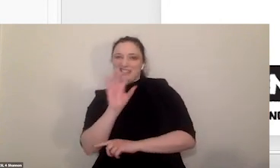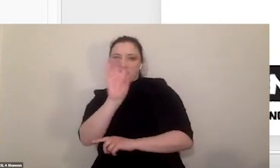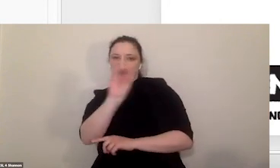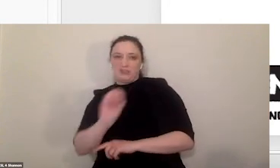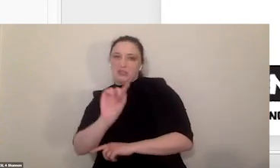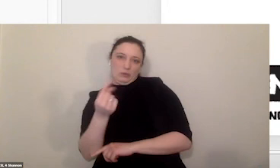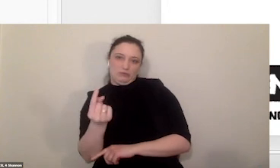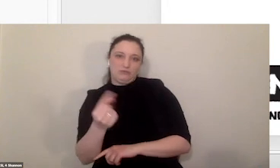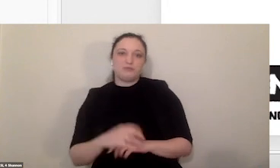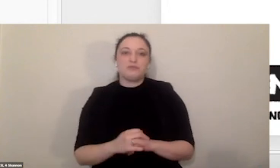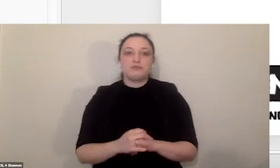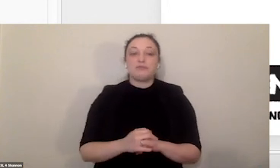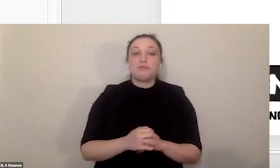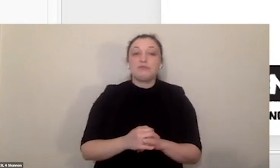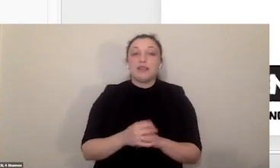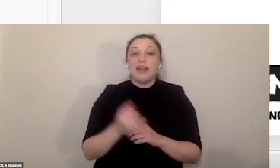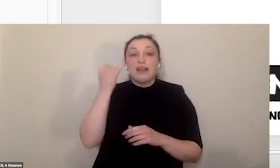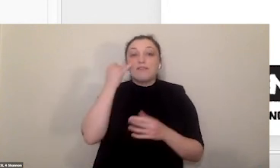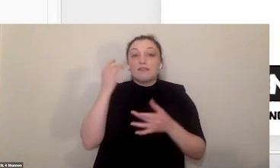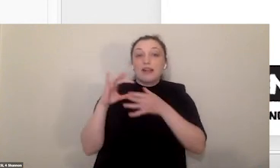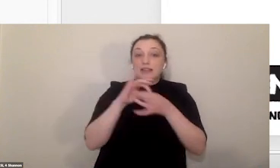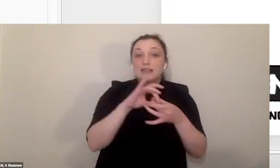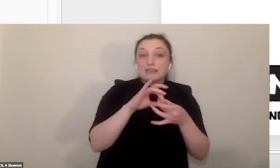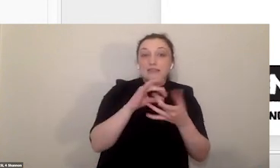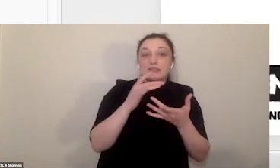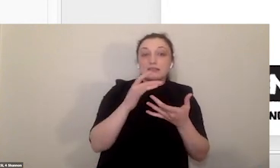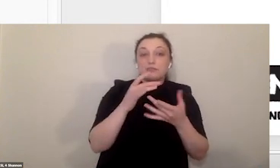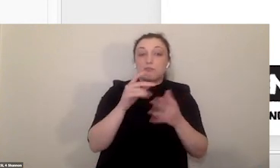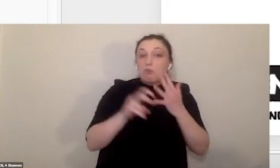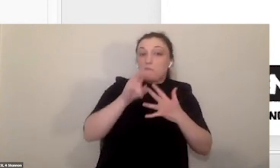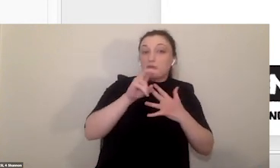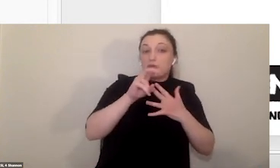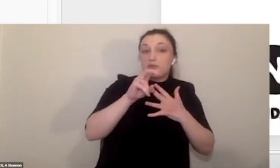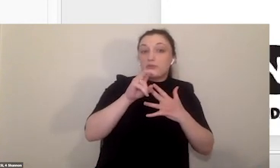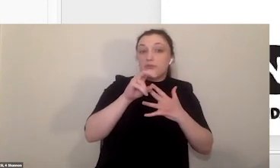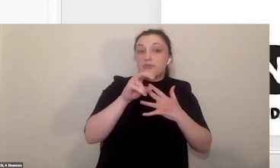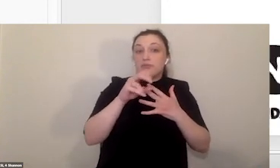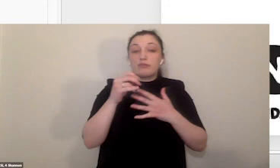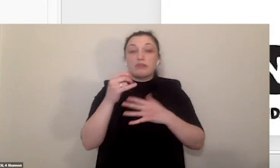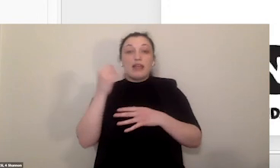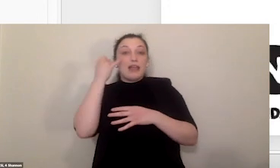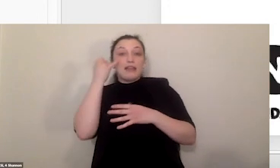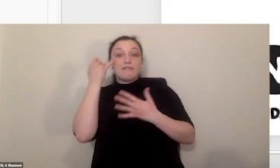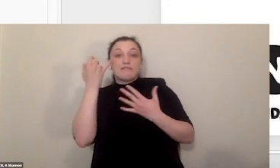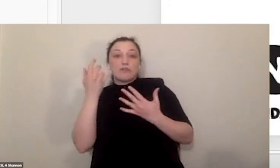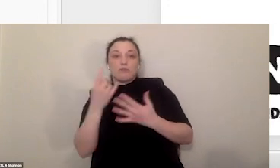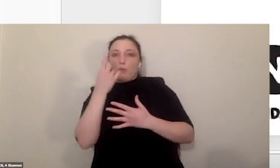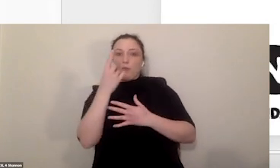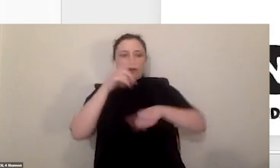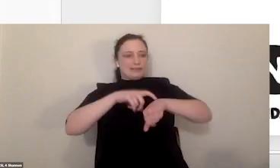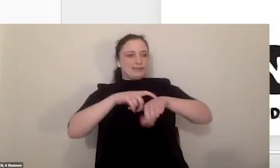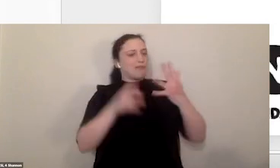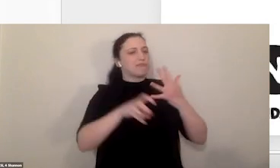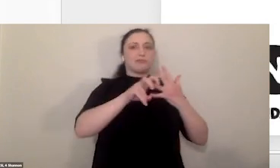folks in non-supervisory roles had fewer, one-time promotion, versus supervisory roles where they had 3 times promotion. Managers were more